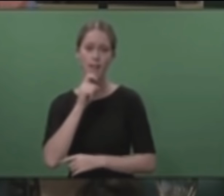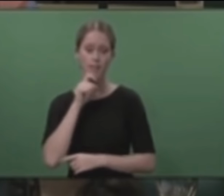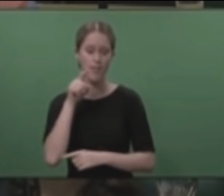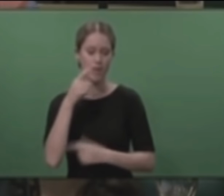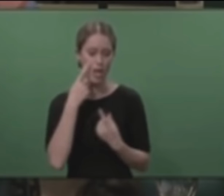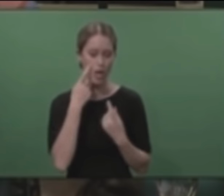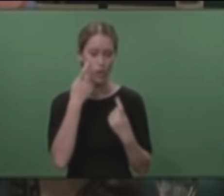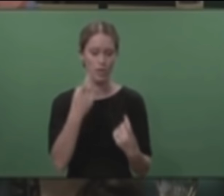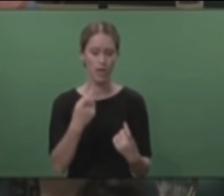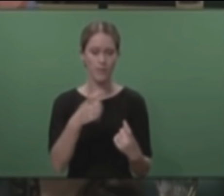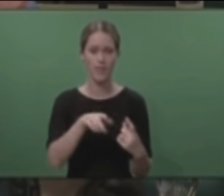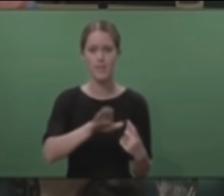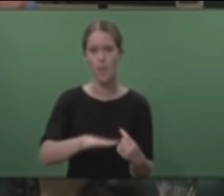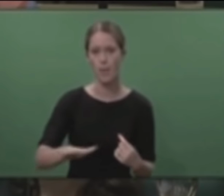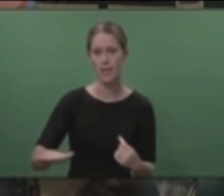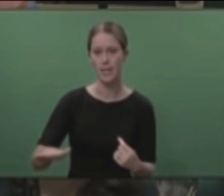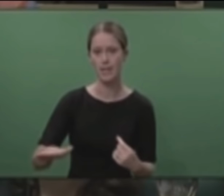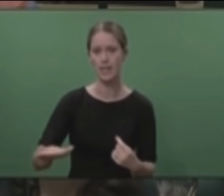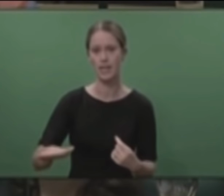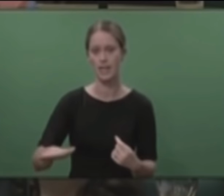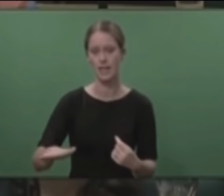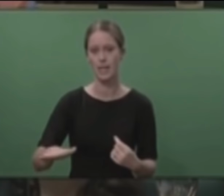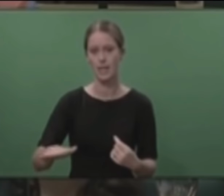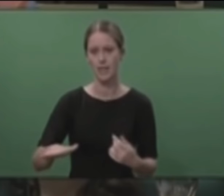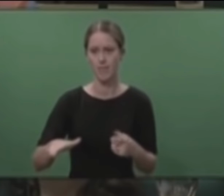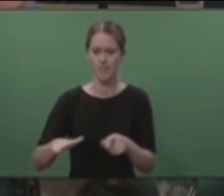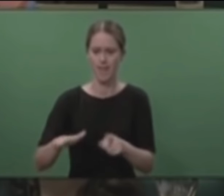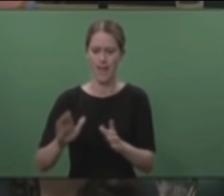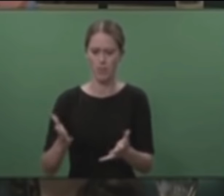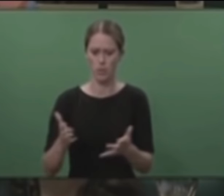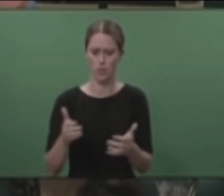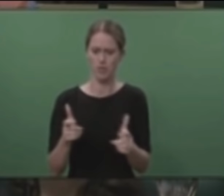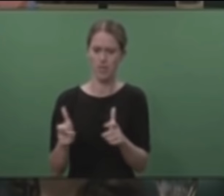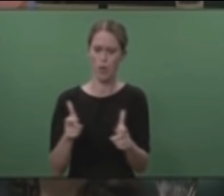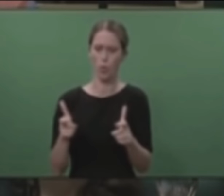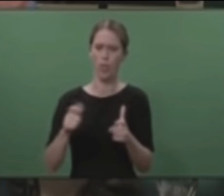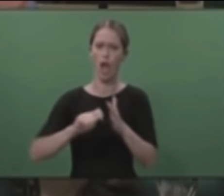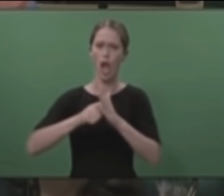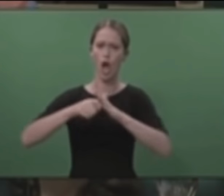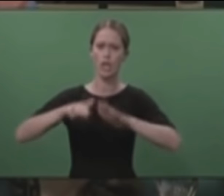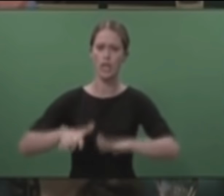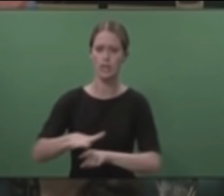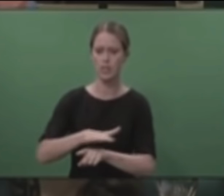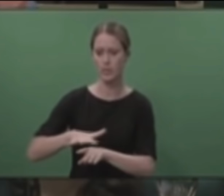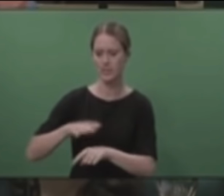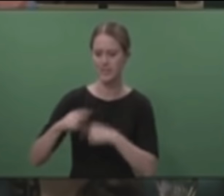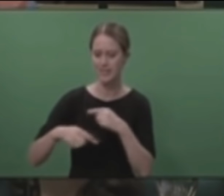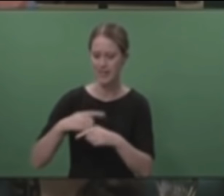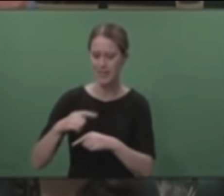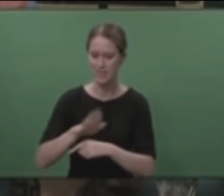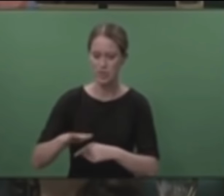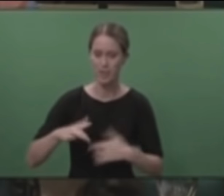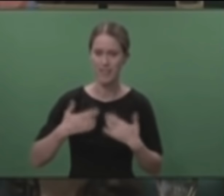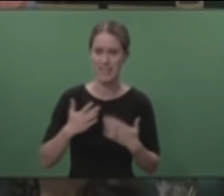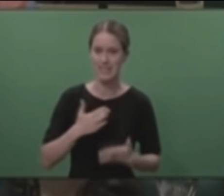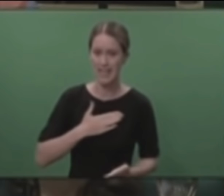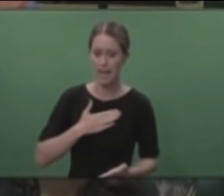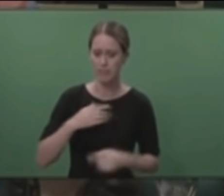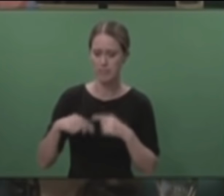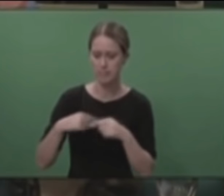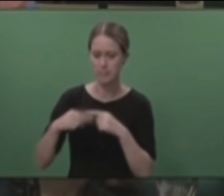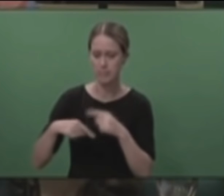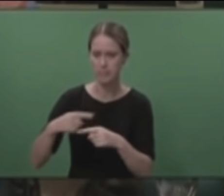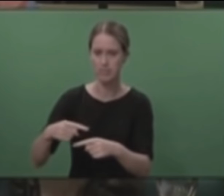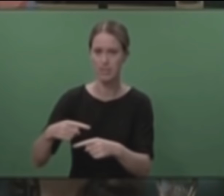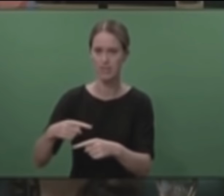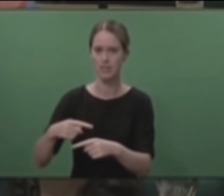looked after our tamariki and had to deal with the lockdown and keep children feeling safe